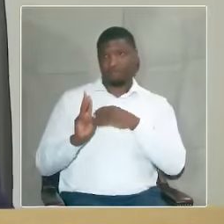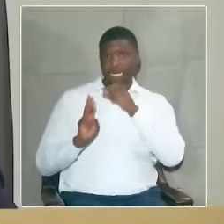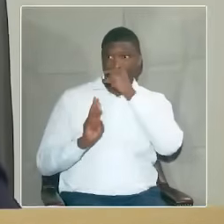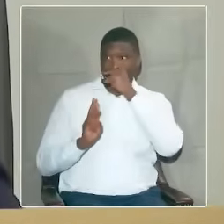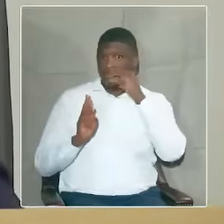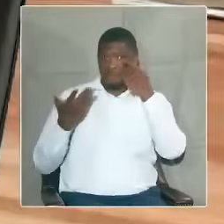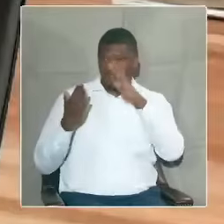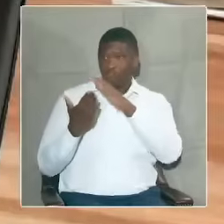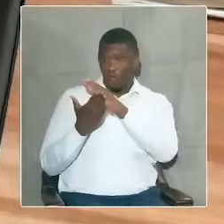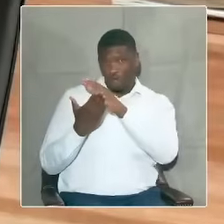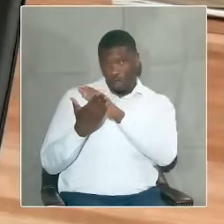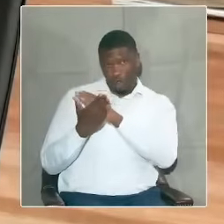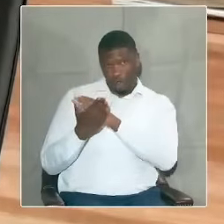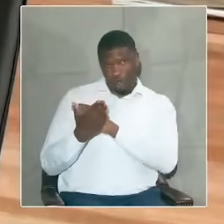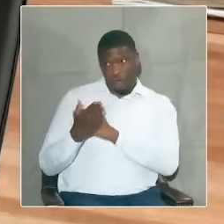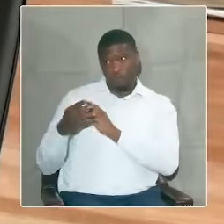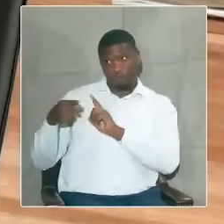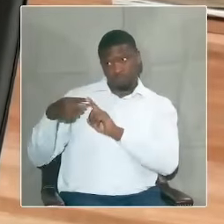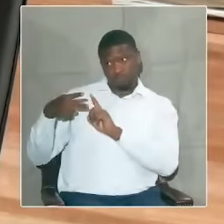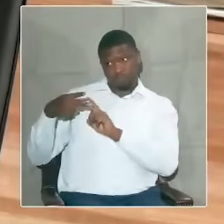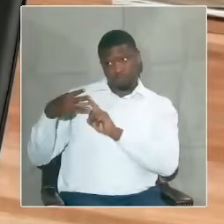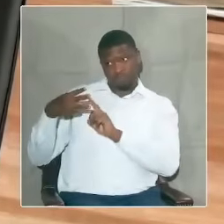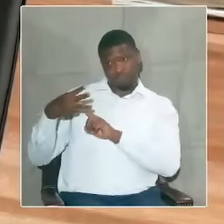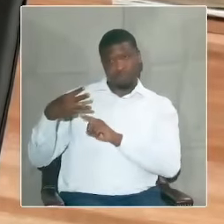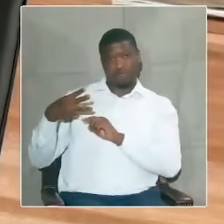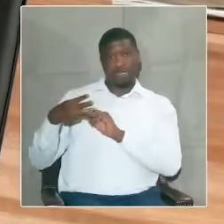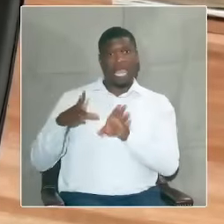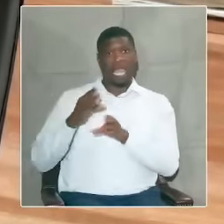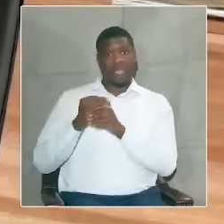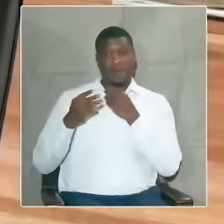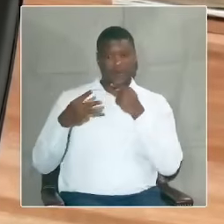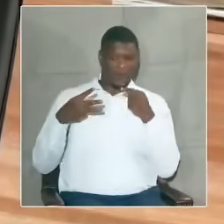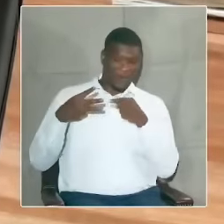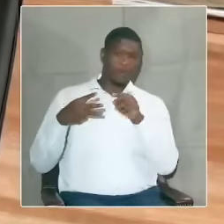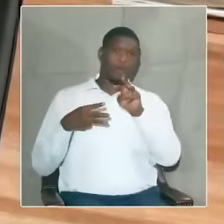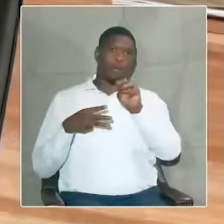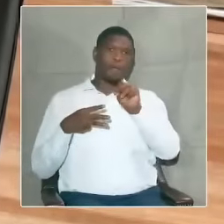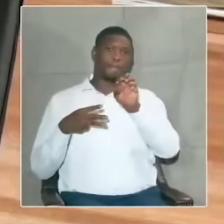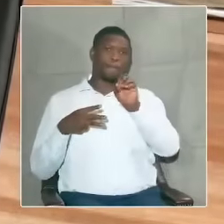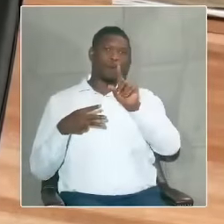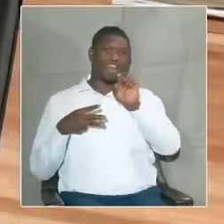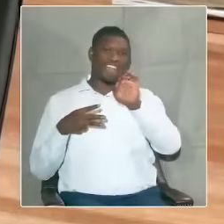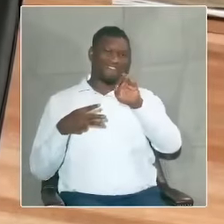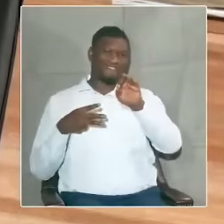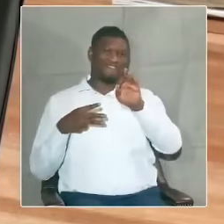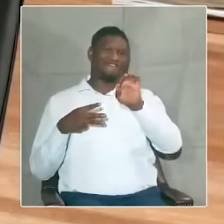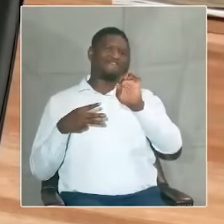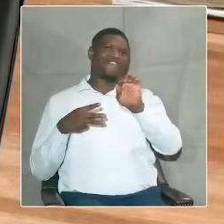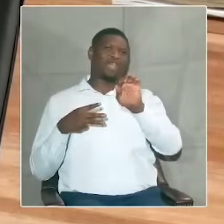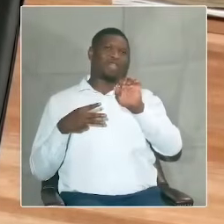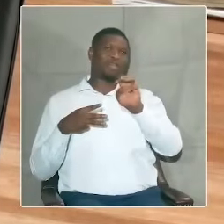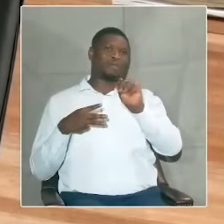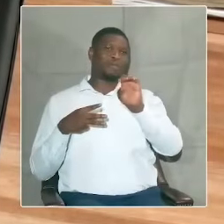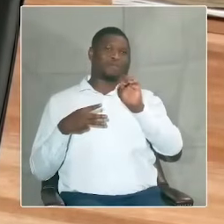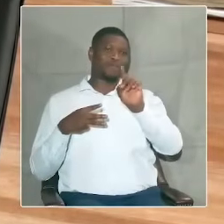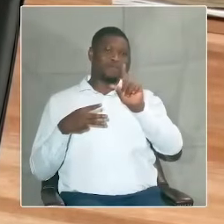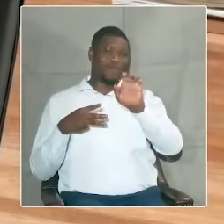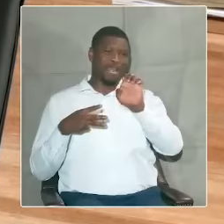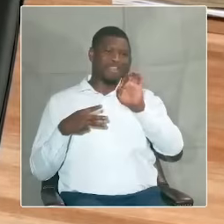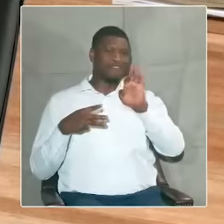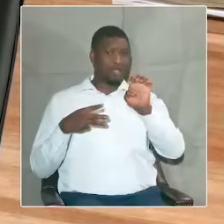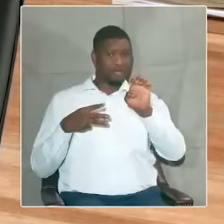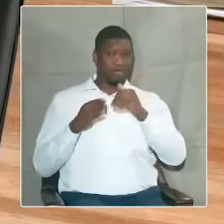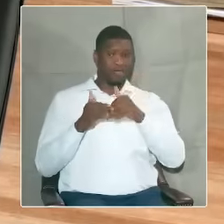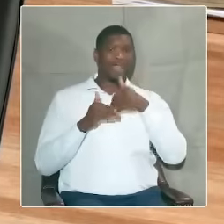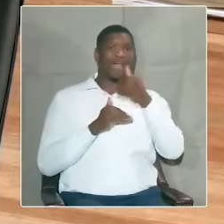Commissioners. That is on the 16th. And then your point that you were making earlier is then on the